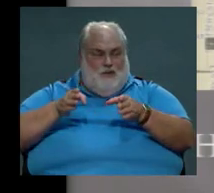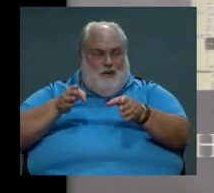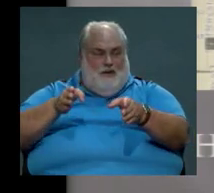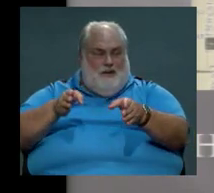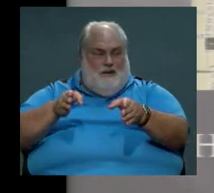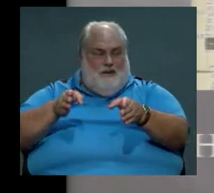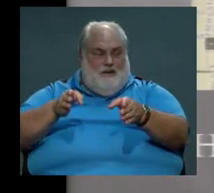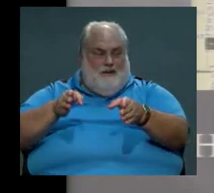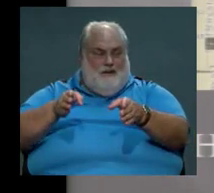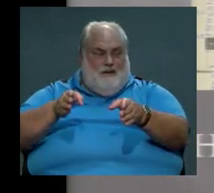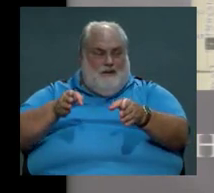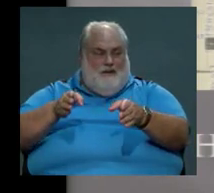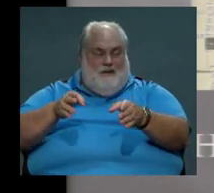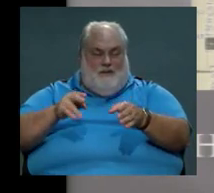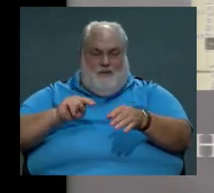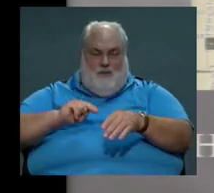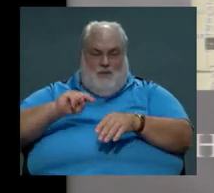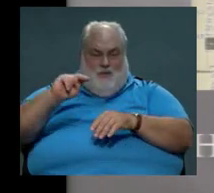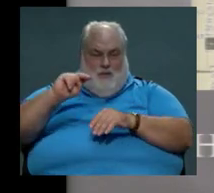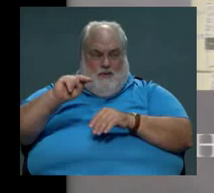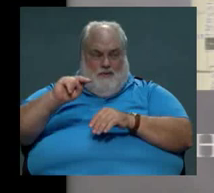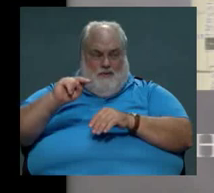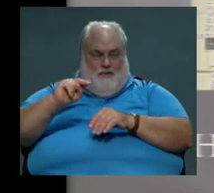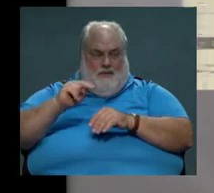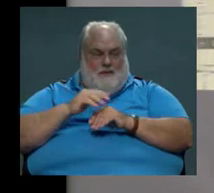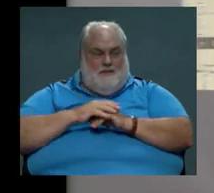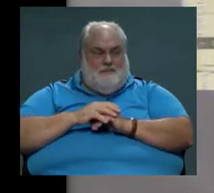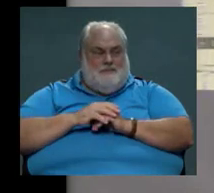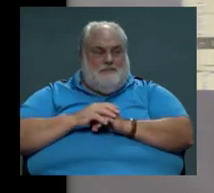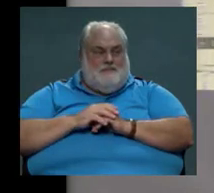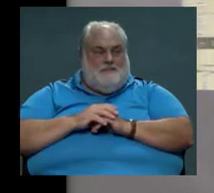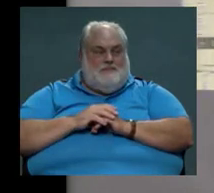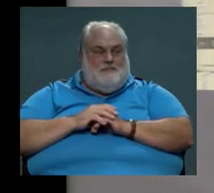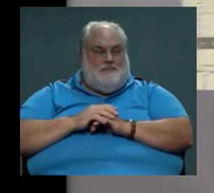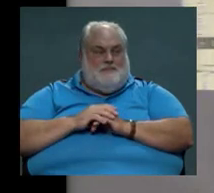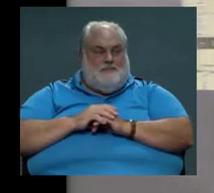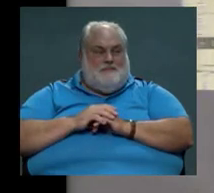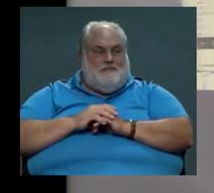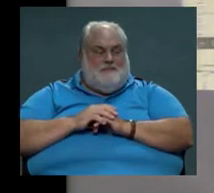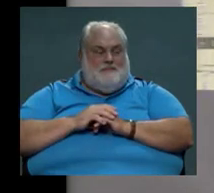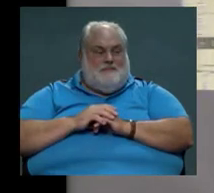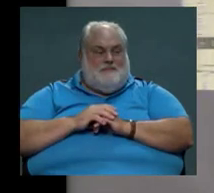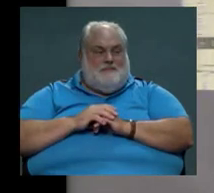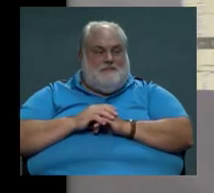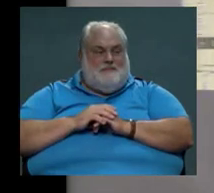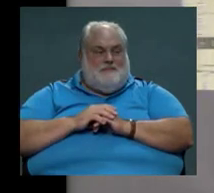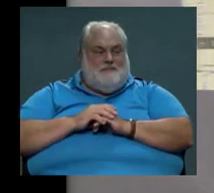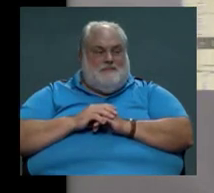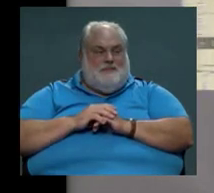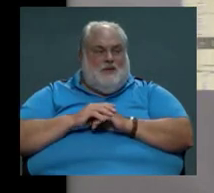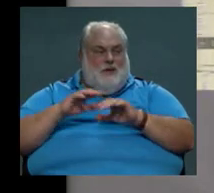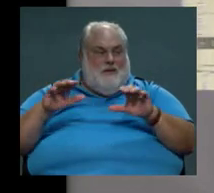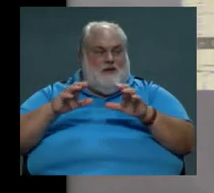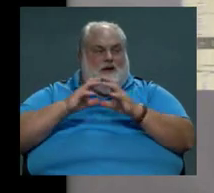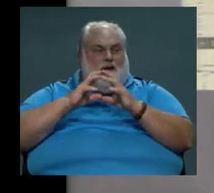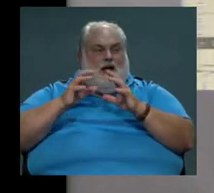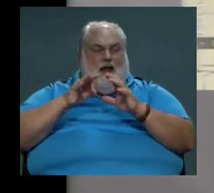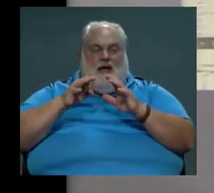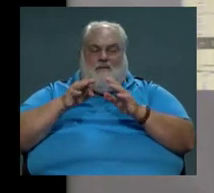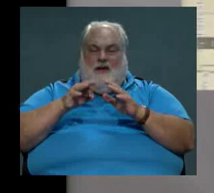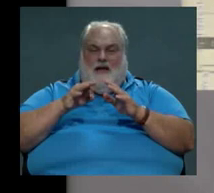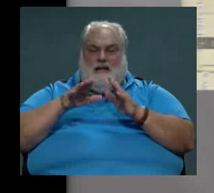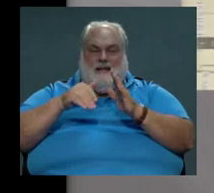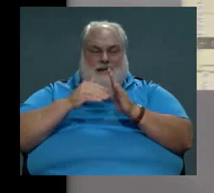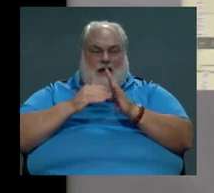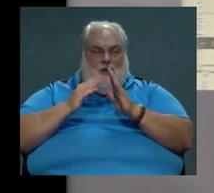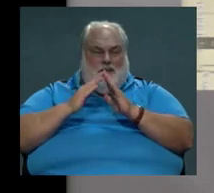on Main Street facing north. Next. This is something that we've done a lot of the downtown area,